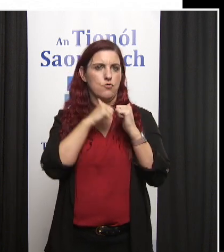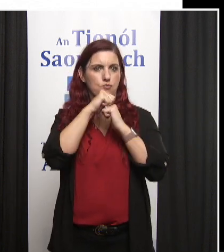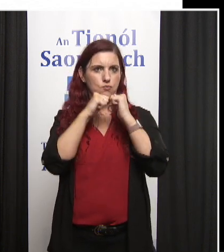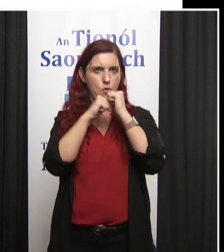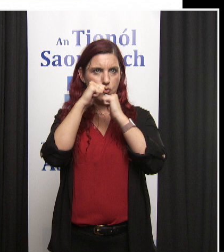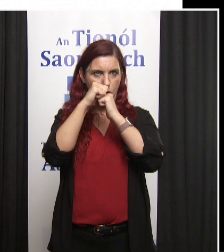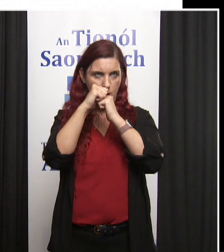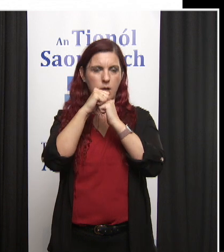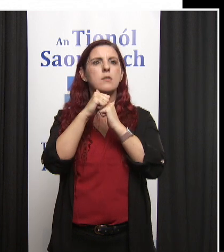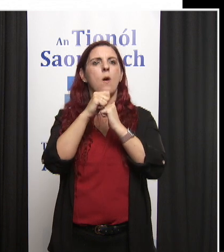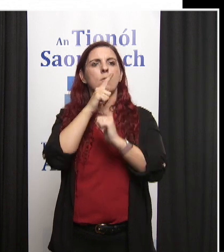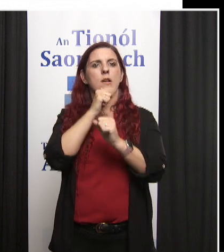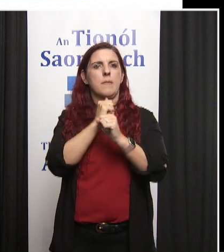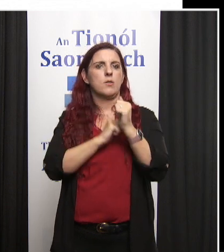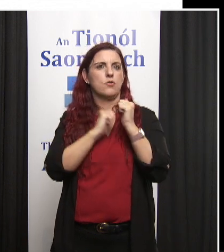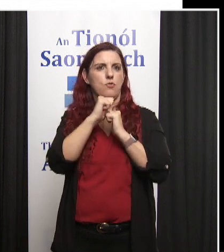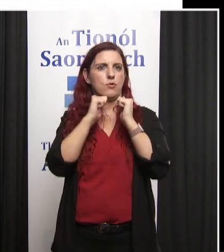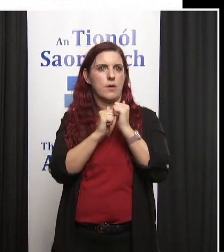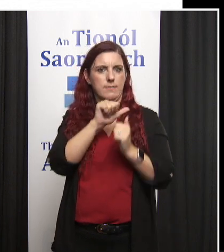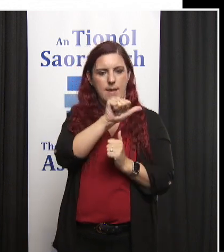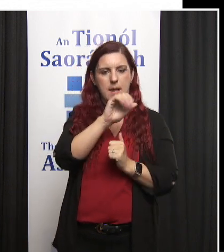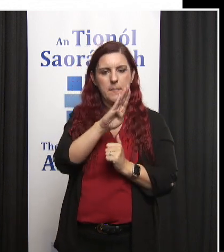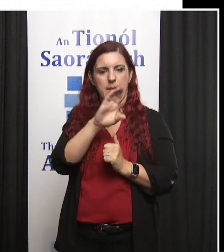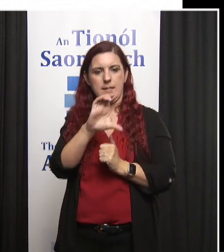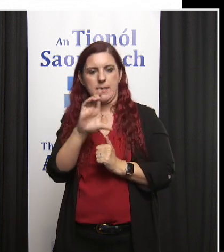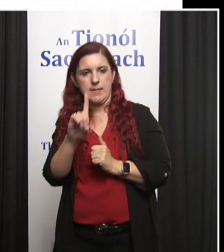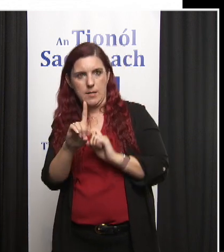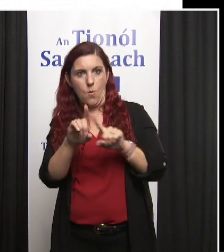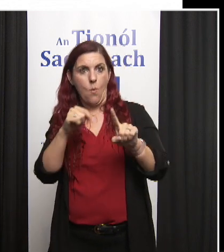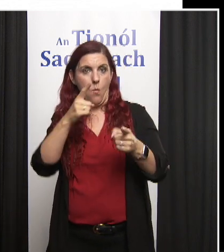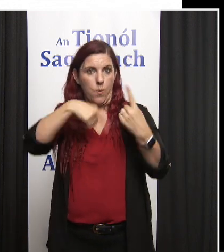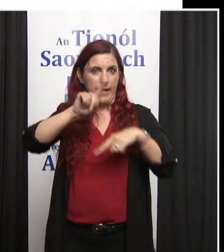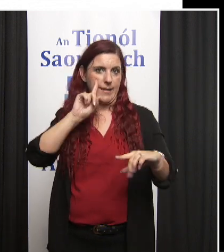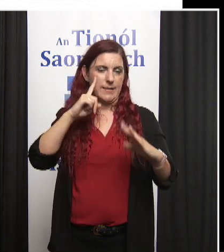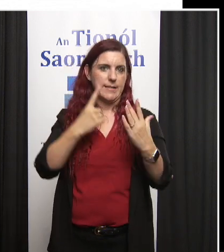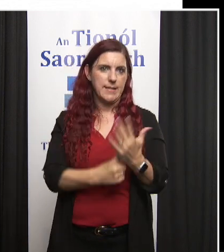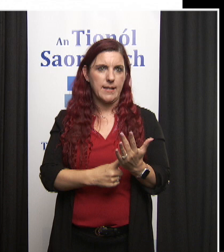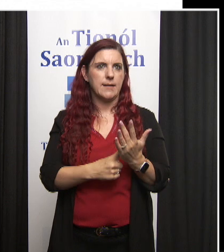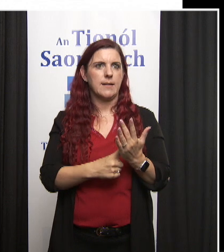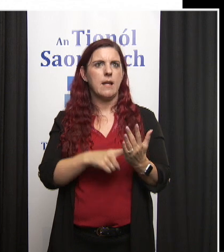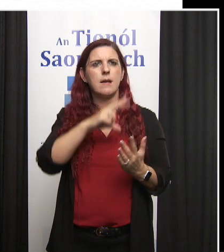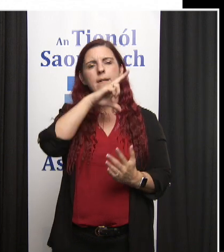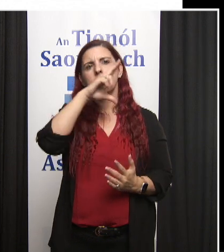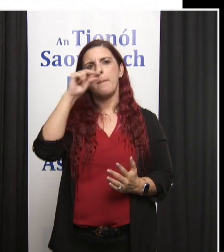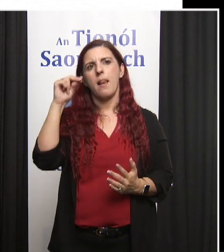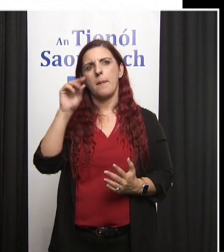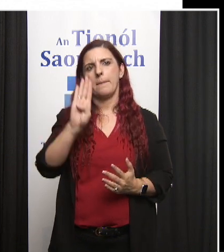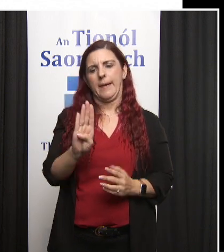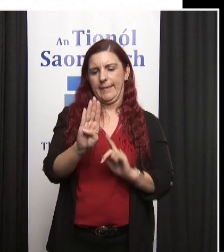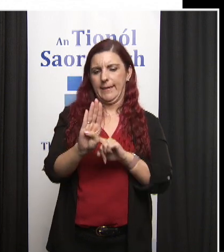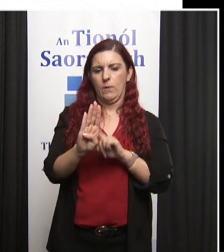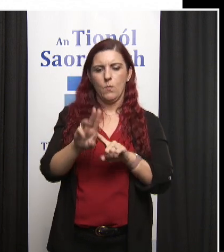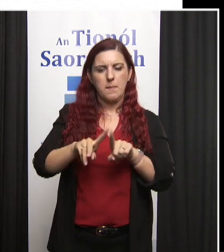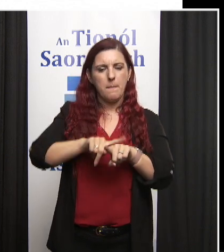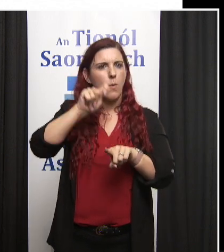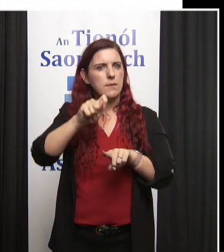we obviously looked at structures A, B, C and D, and we decided that the example B was more